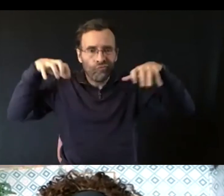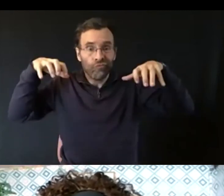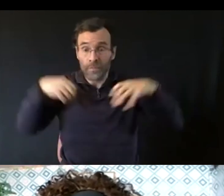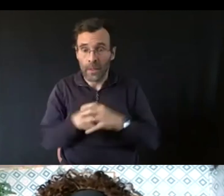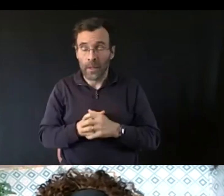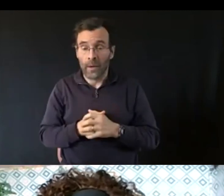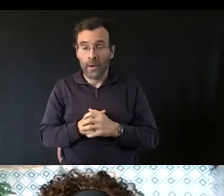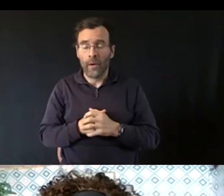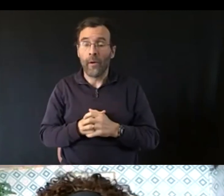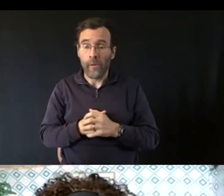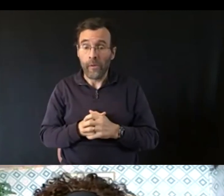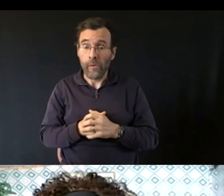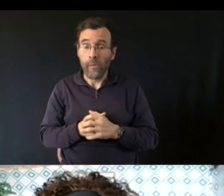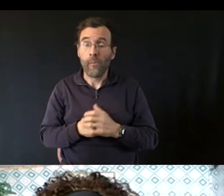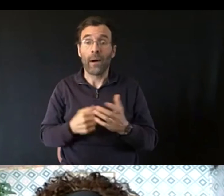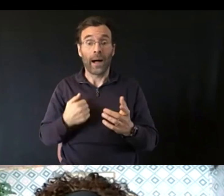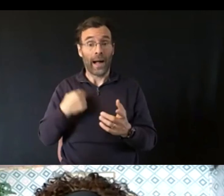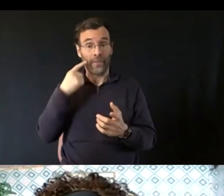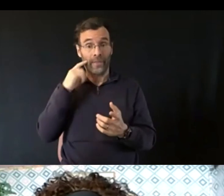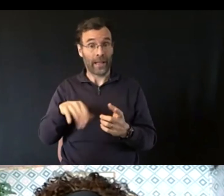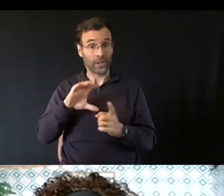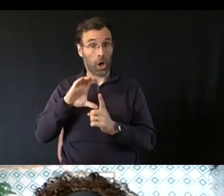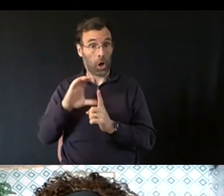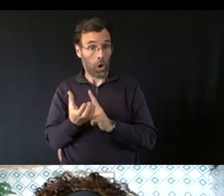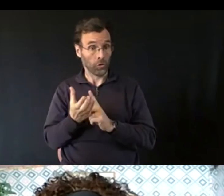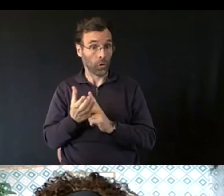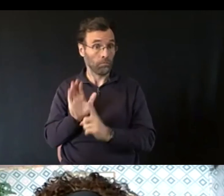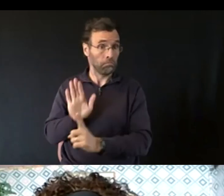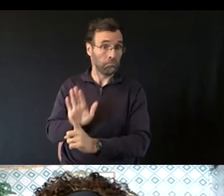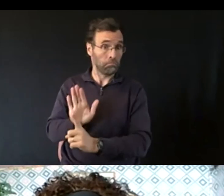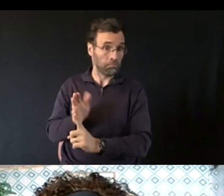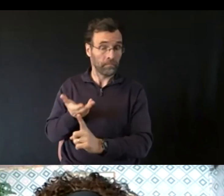I think it's a cultural thing, okay?